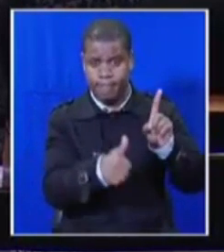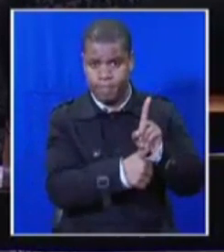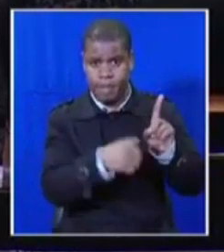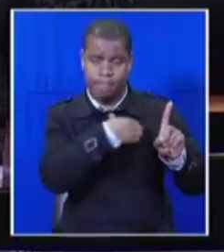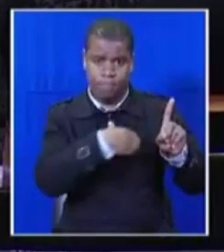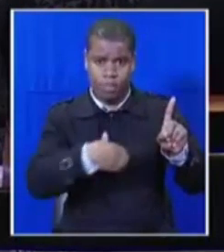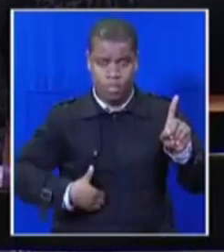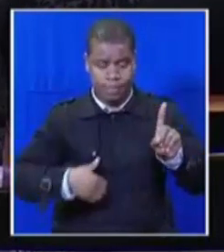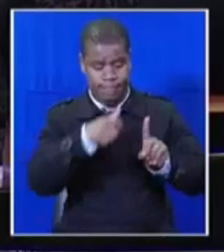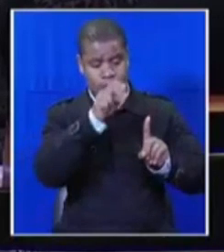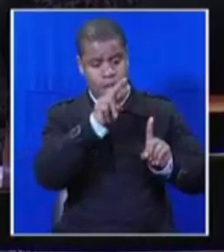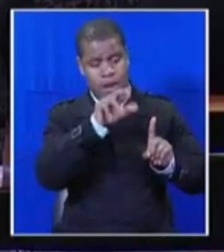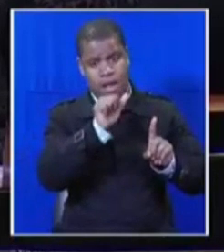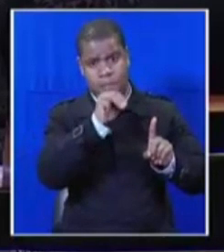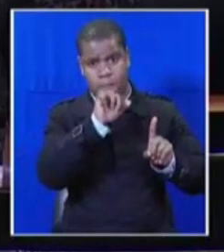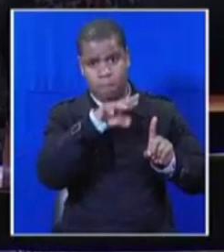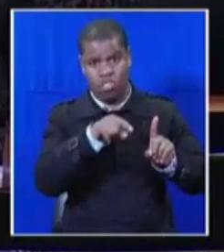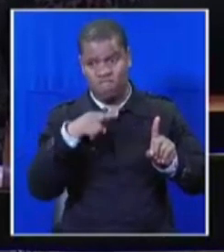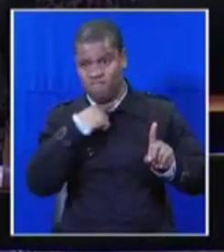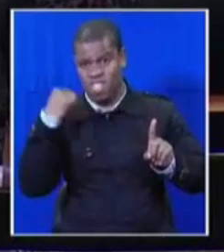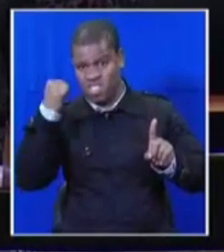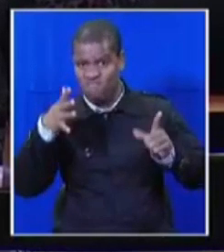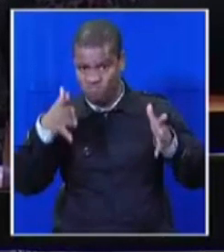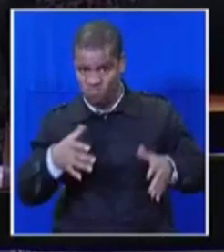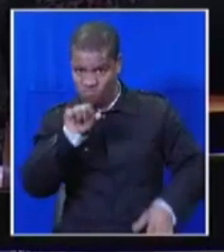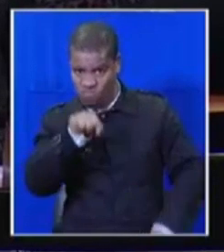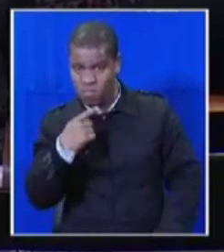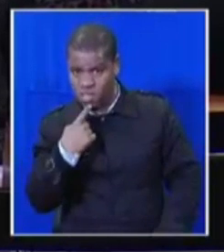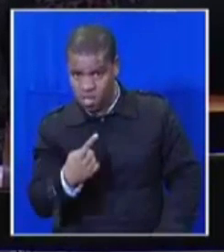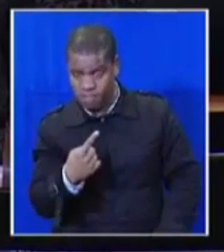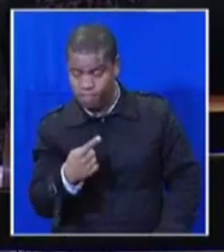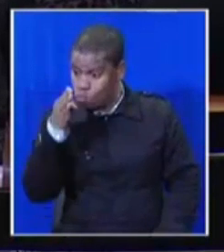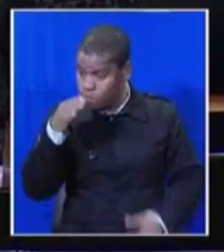President Ramaphosa is a murderer. Are you going to